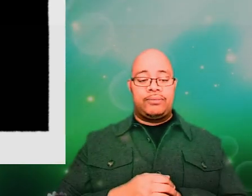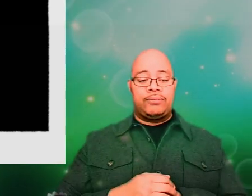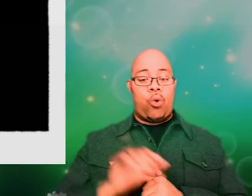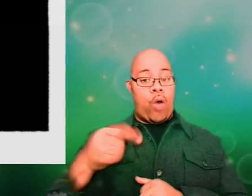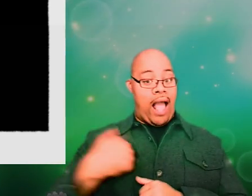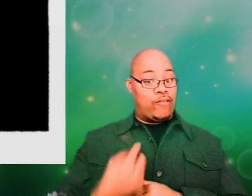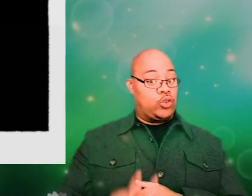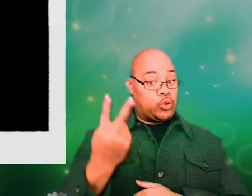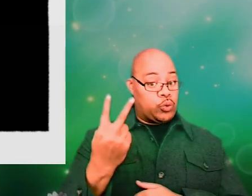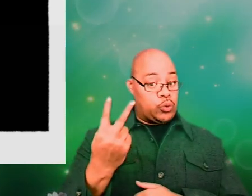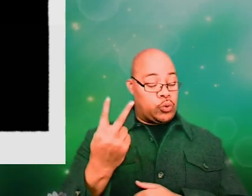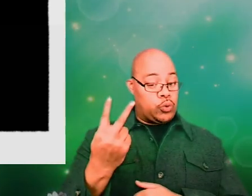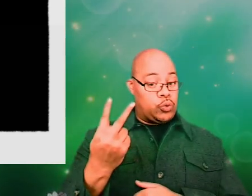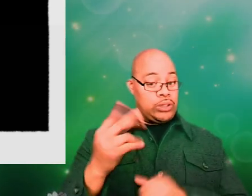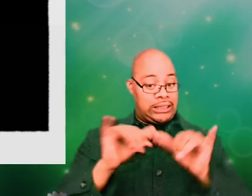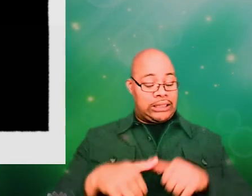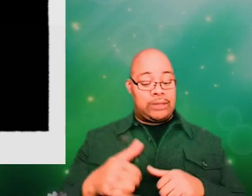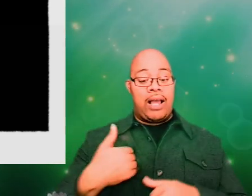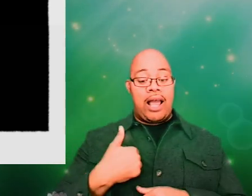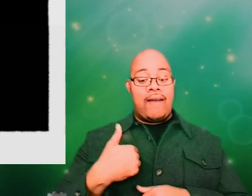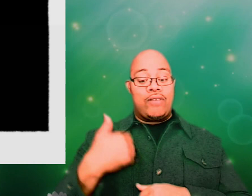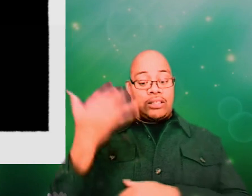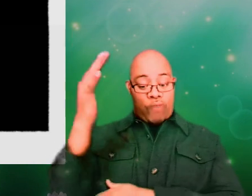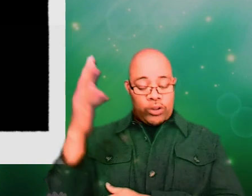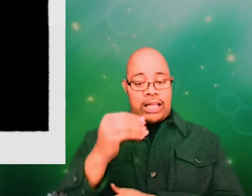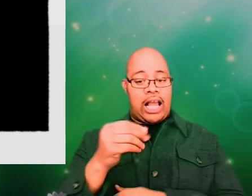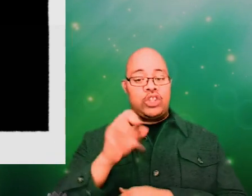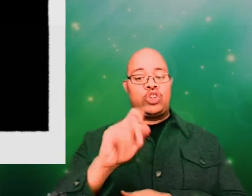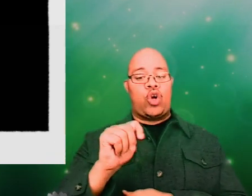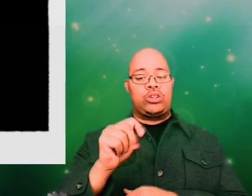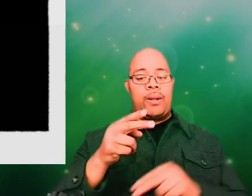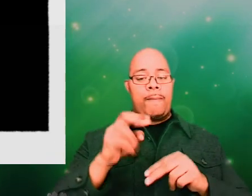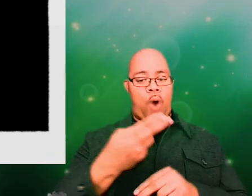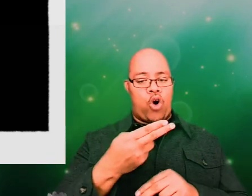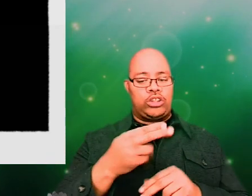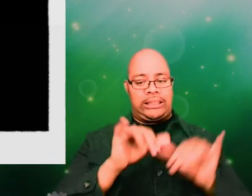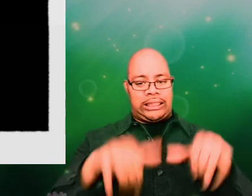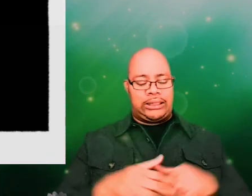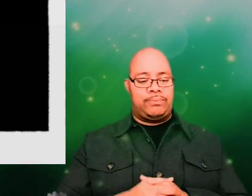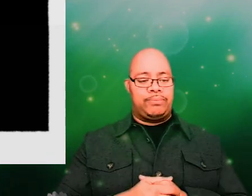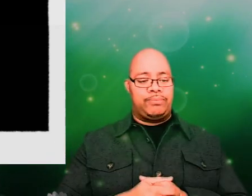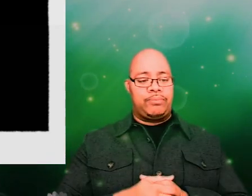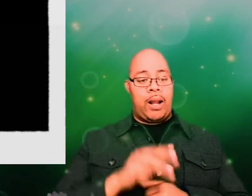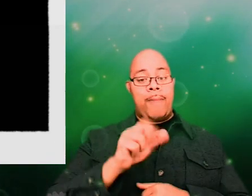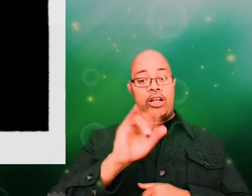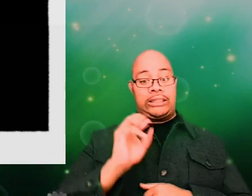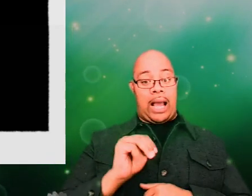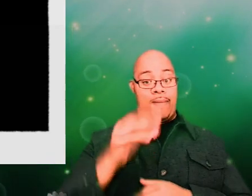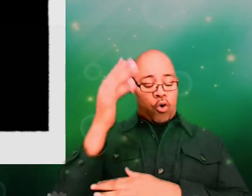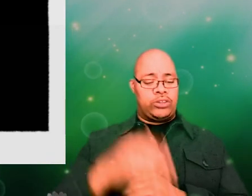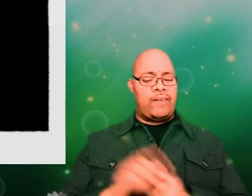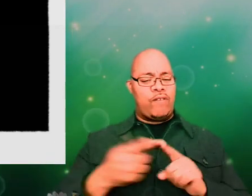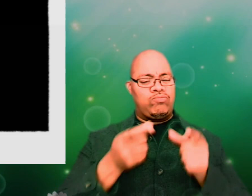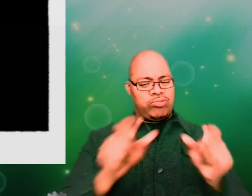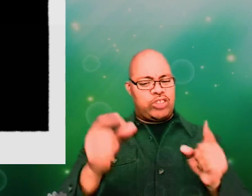only houses the Maritime Forest and salt marsh ecosystems. Now about the Maritime Forest. First, let's break down